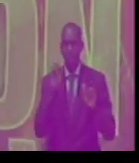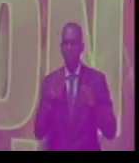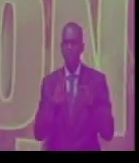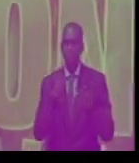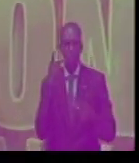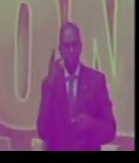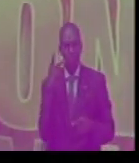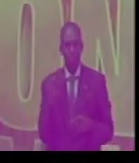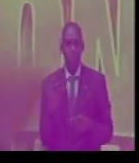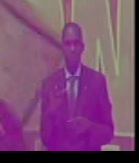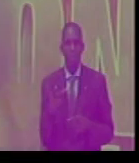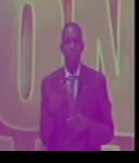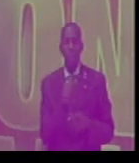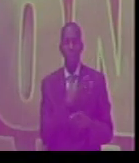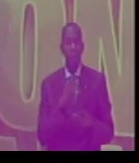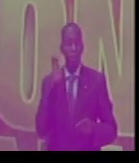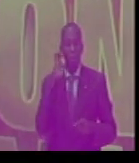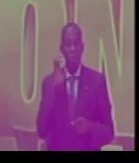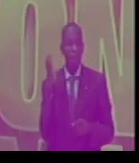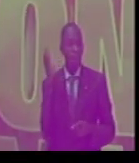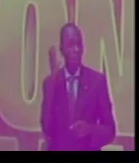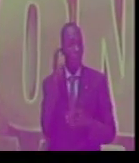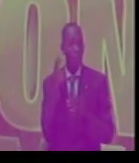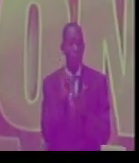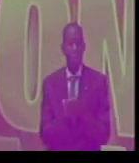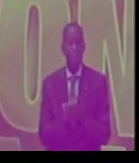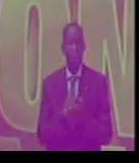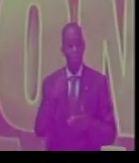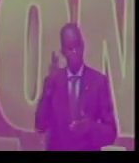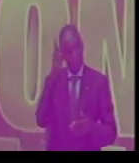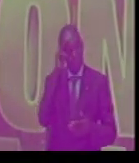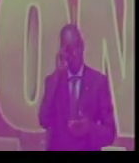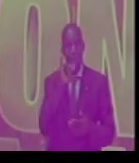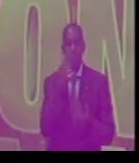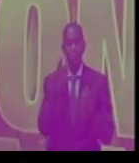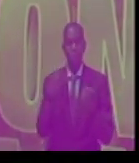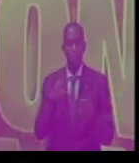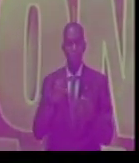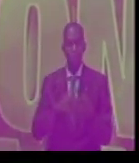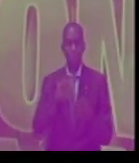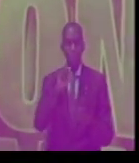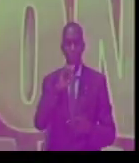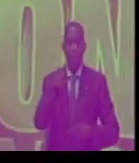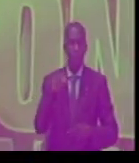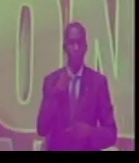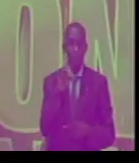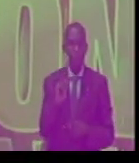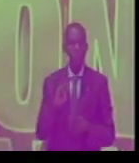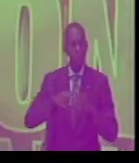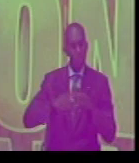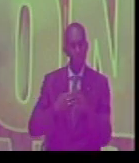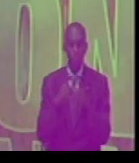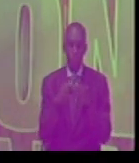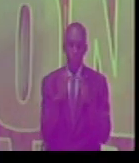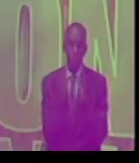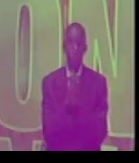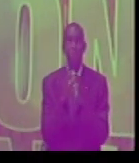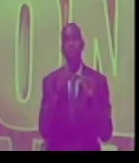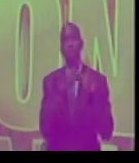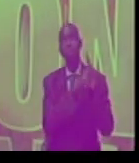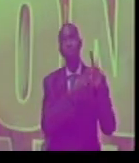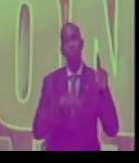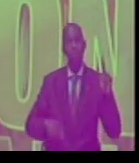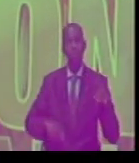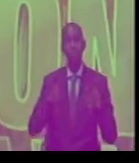inside the room. I couldn't be able to see outside. I discovered that Jesus is coming to Abuja on divine connection.